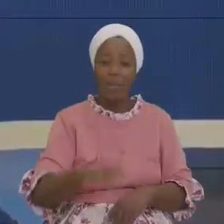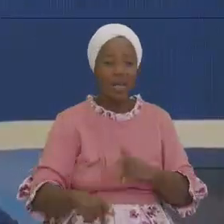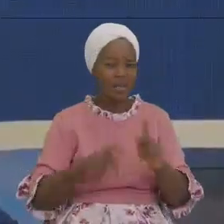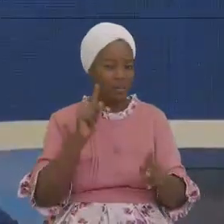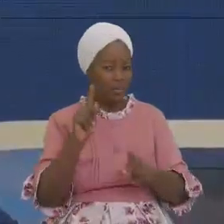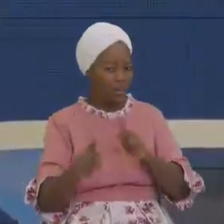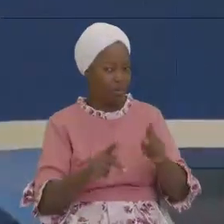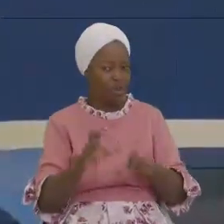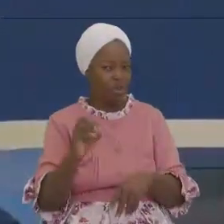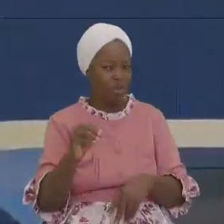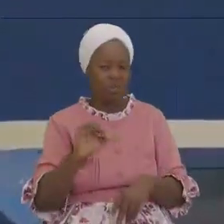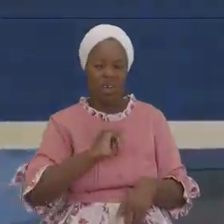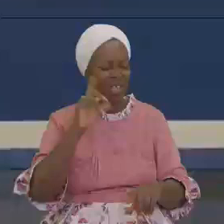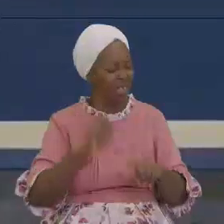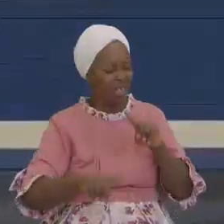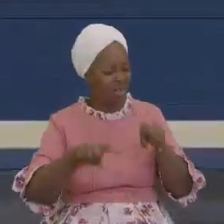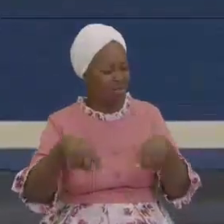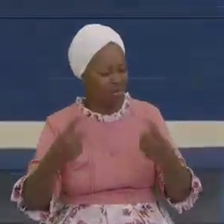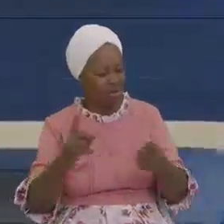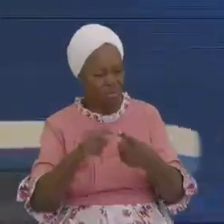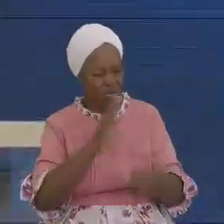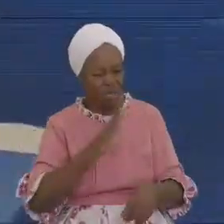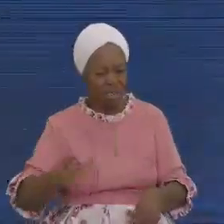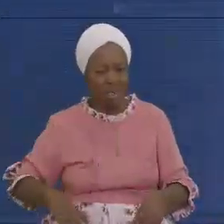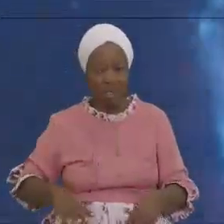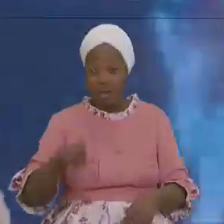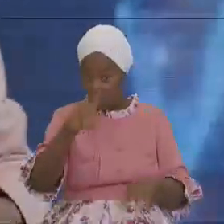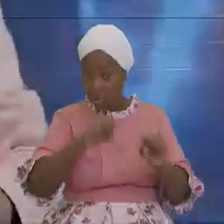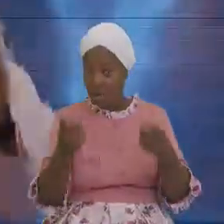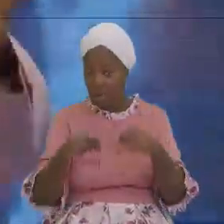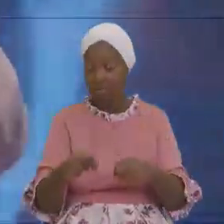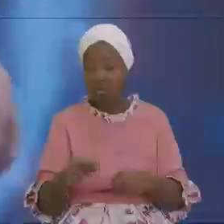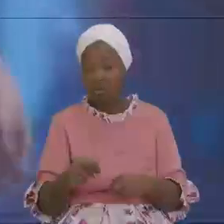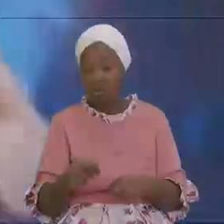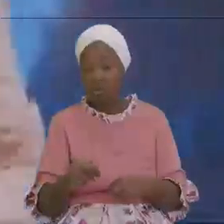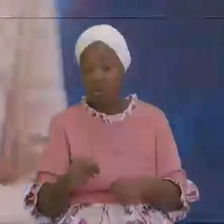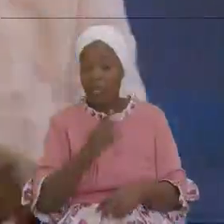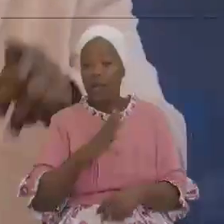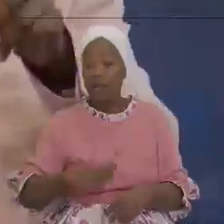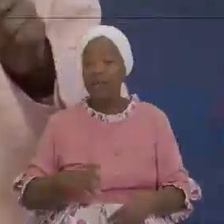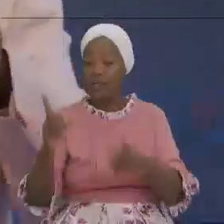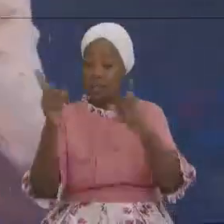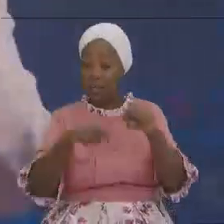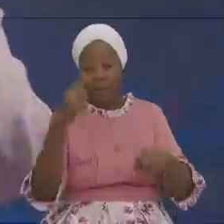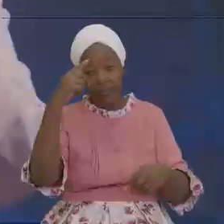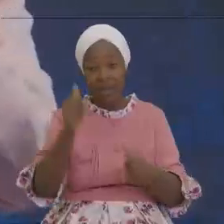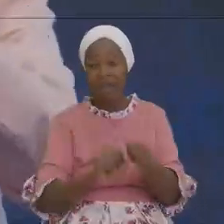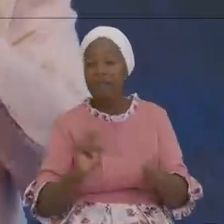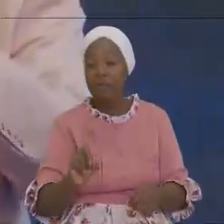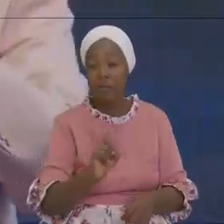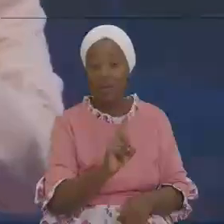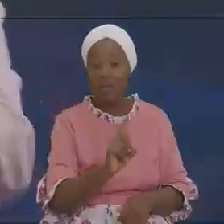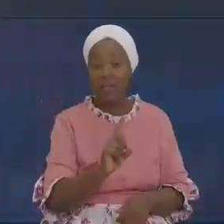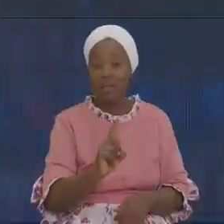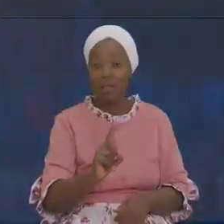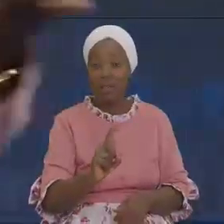So I cannot come. You can come. Christ came for everyone. And Paul